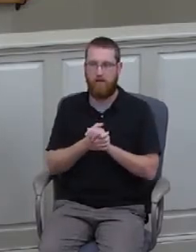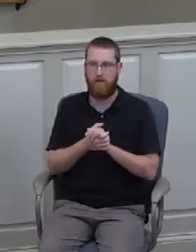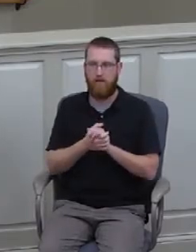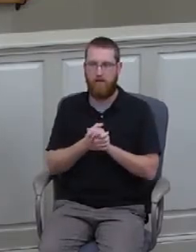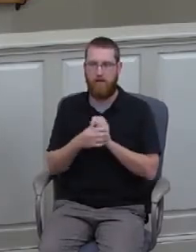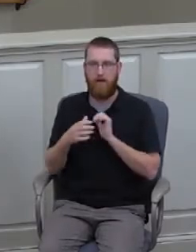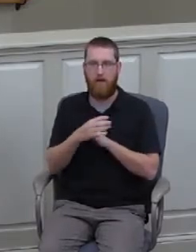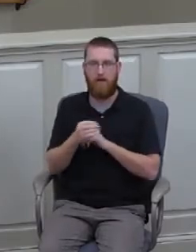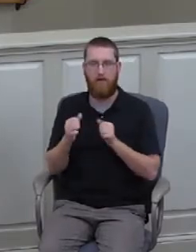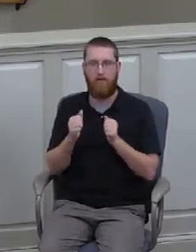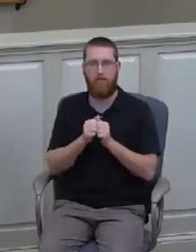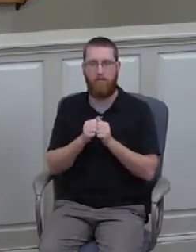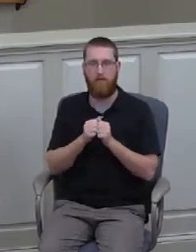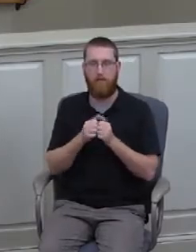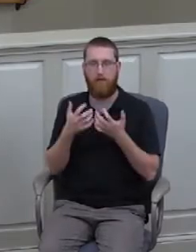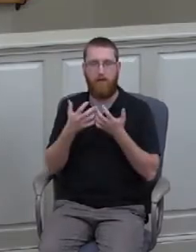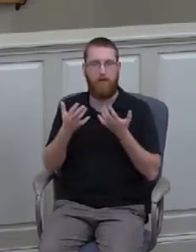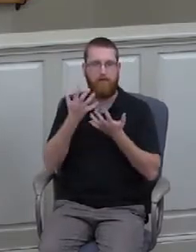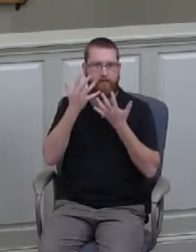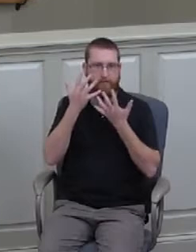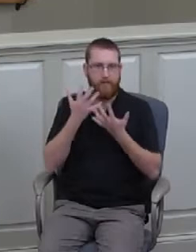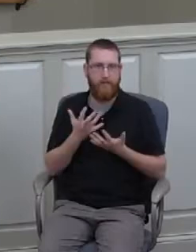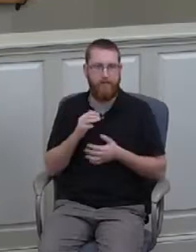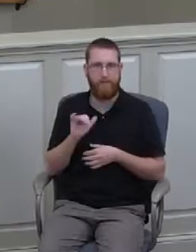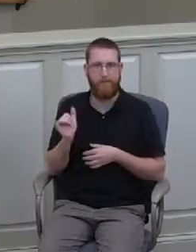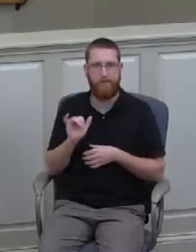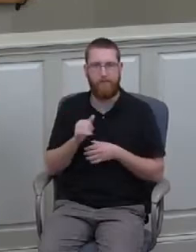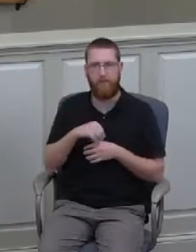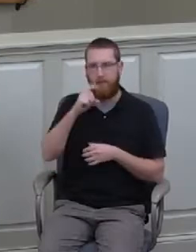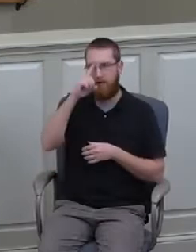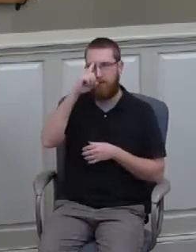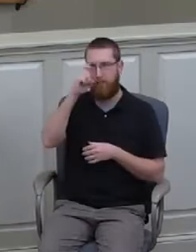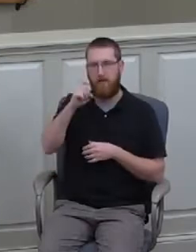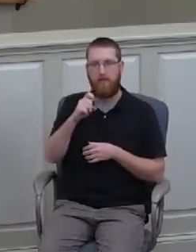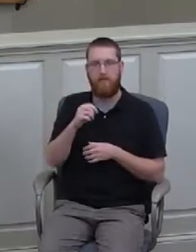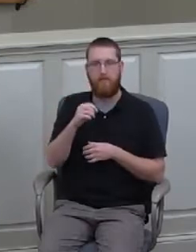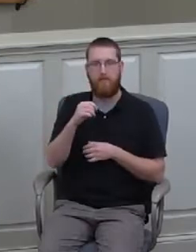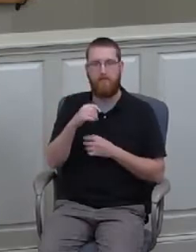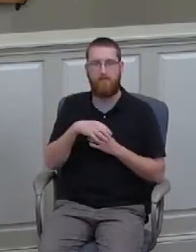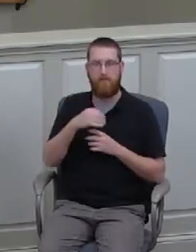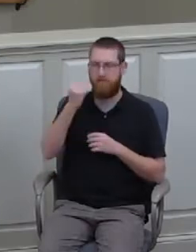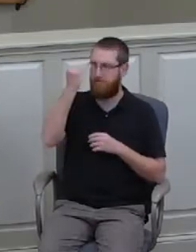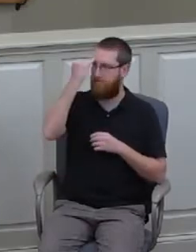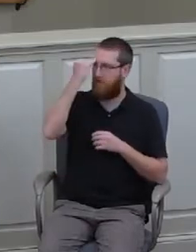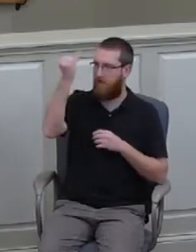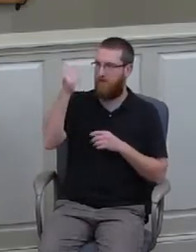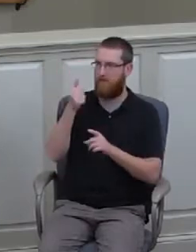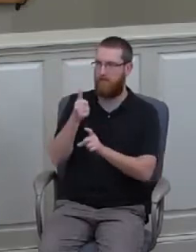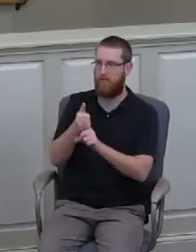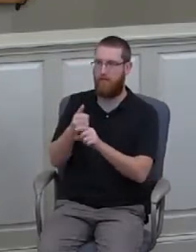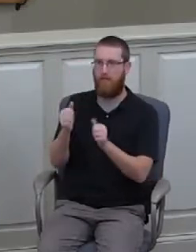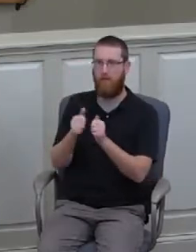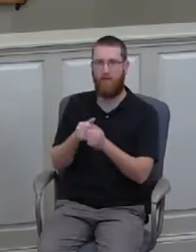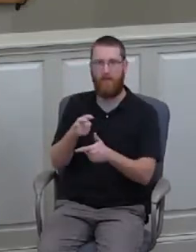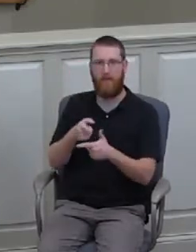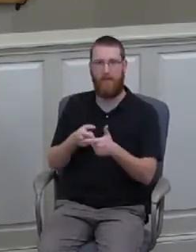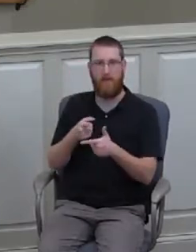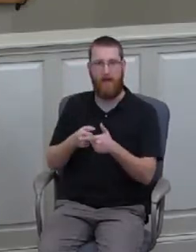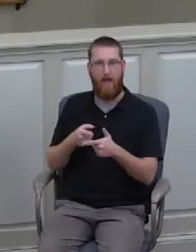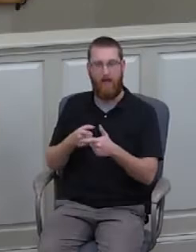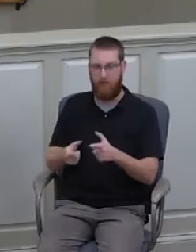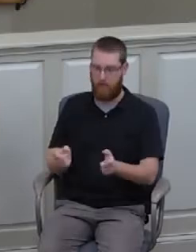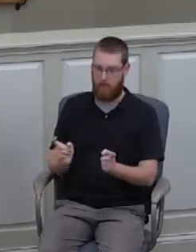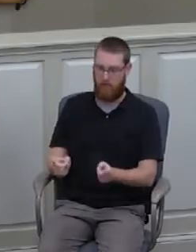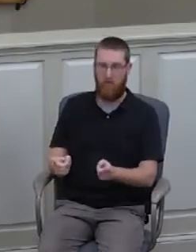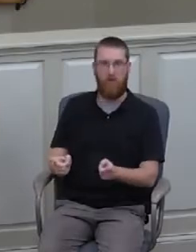yet it's with a great deal of sadness, because the idea of you with a knife this big.